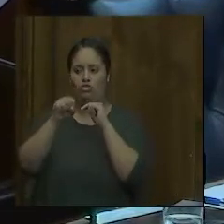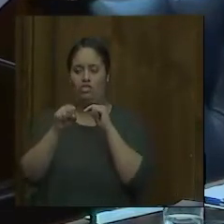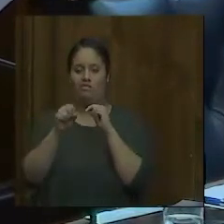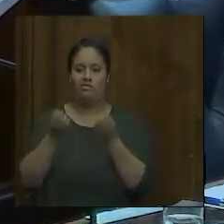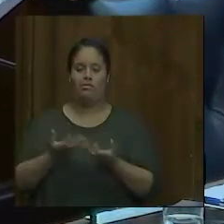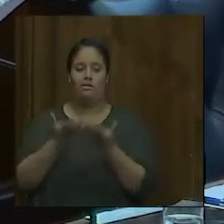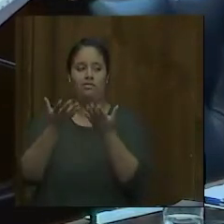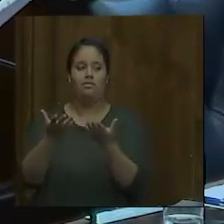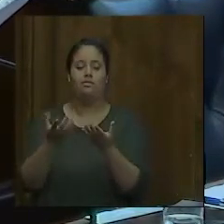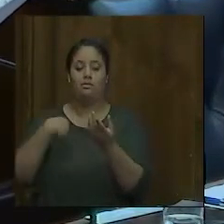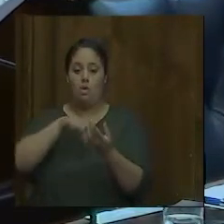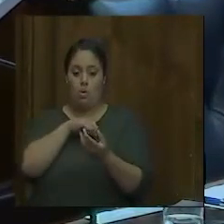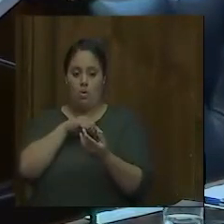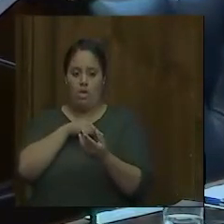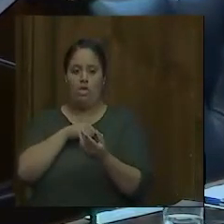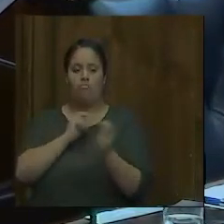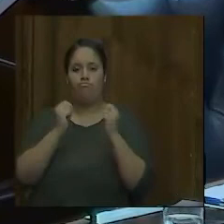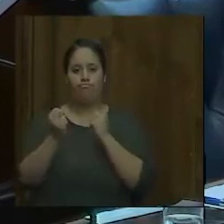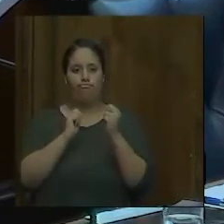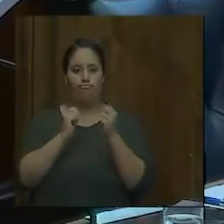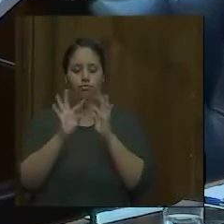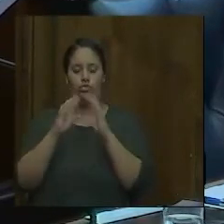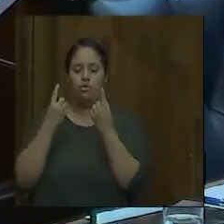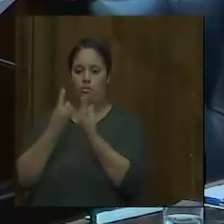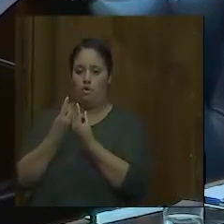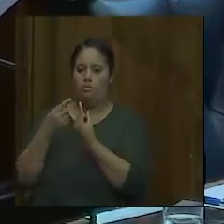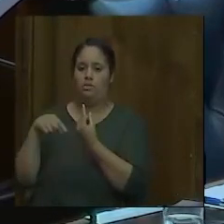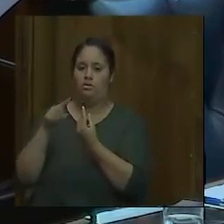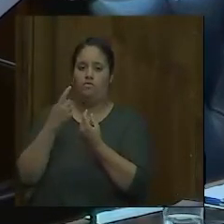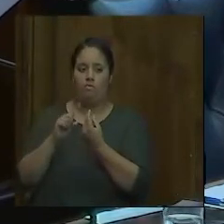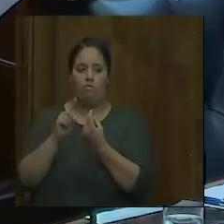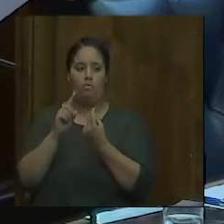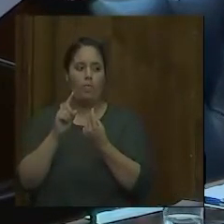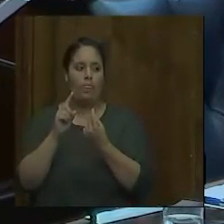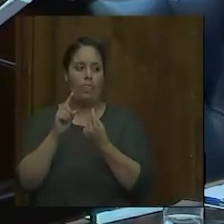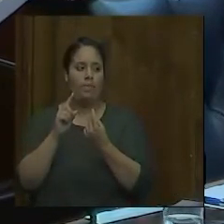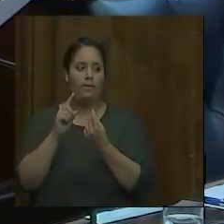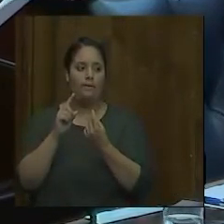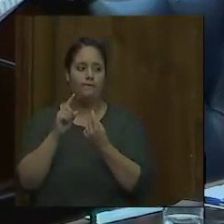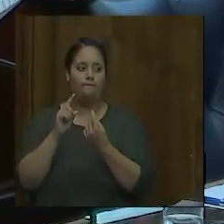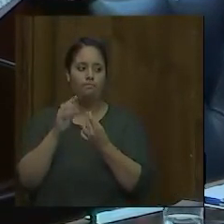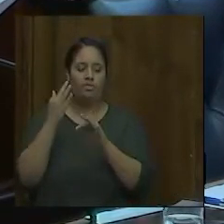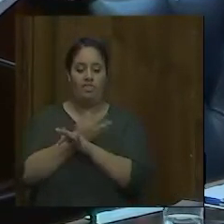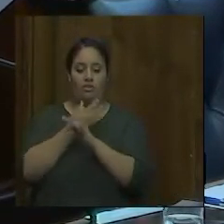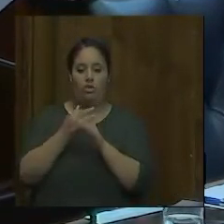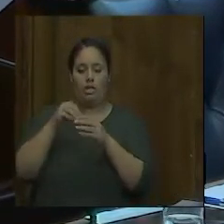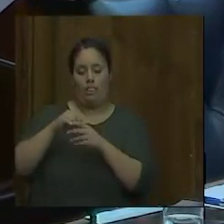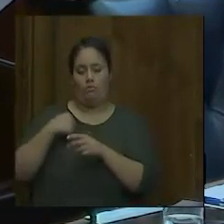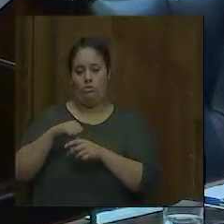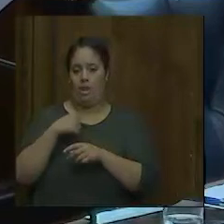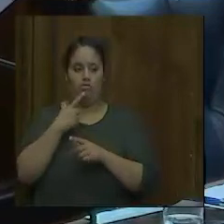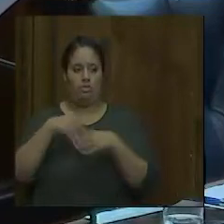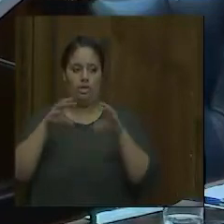is relegating of the department core function to municipalities is